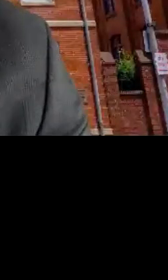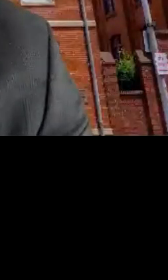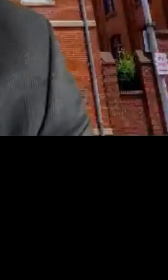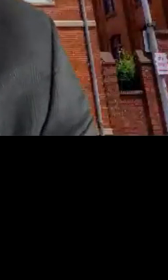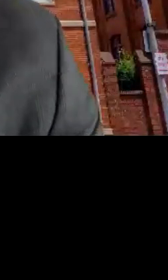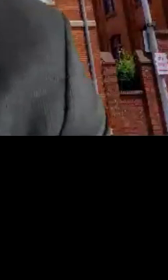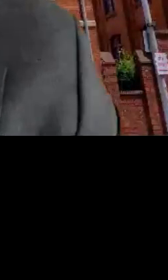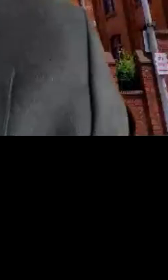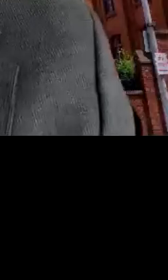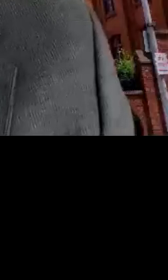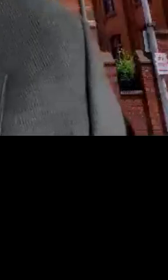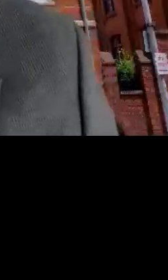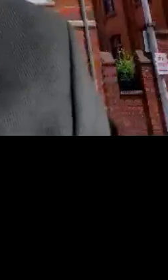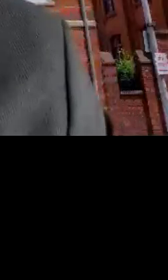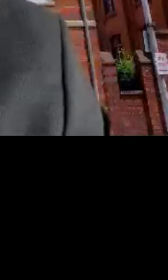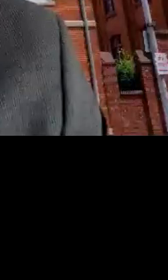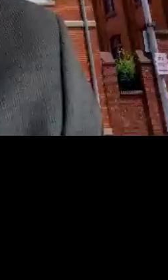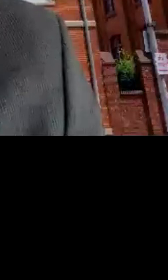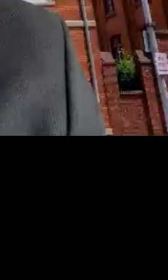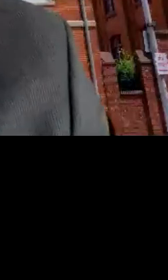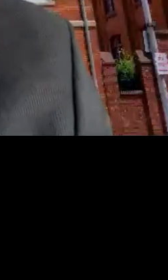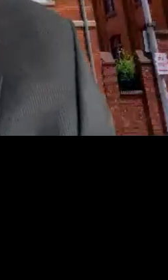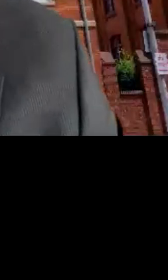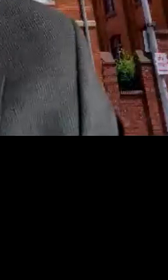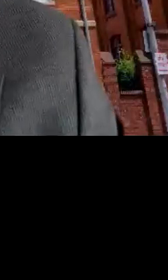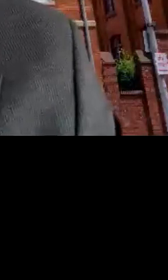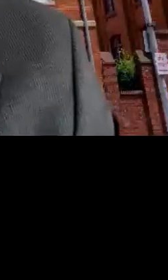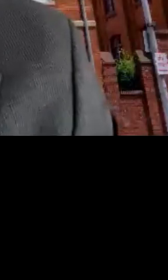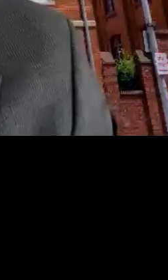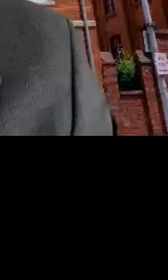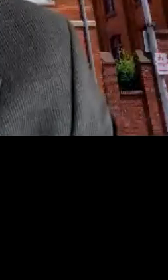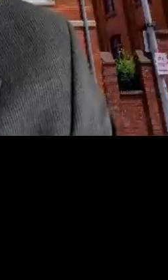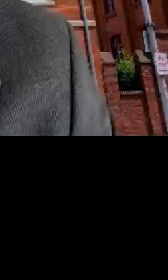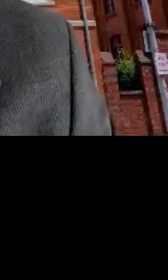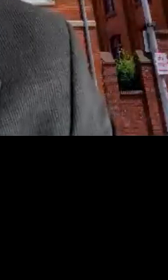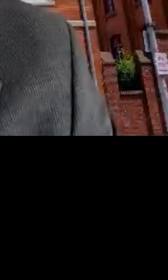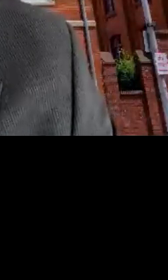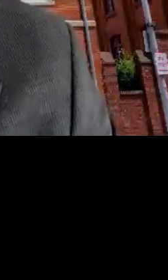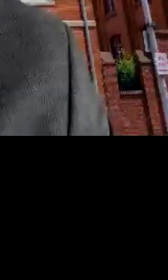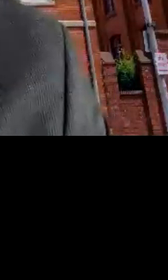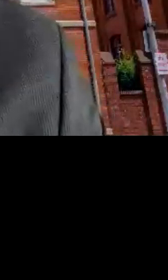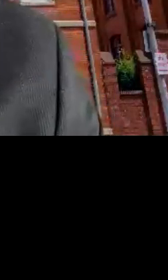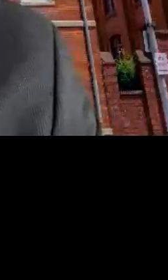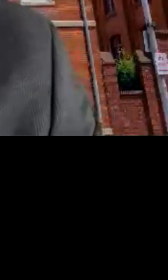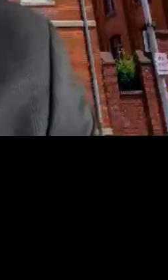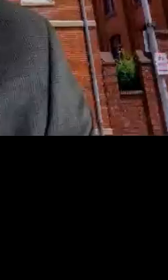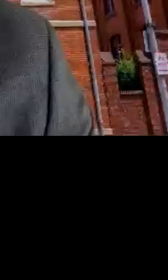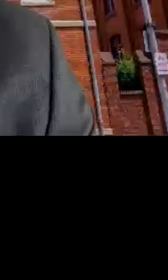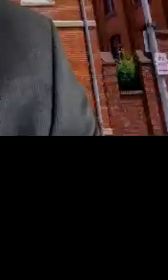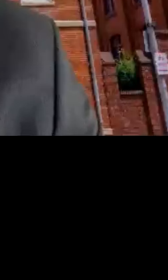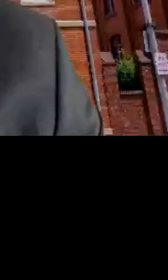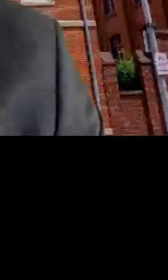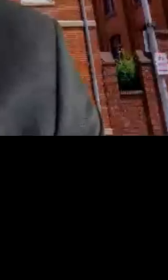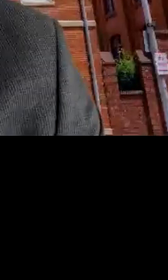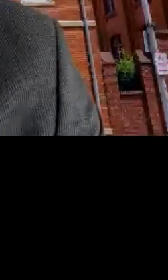list and consider making a donation to the Baltimore National Heritage Area to support the cost of this and future lunchtime lectures. You